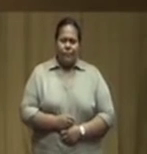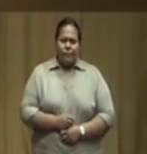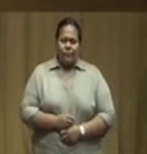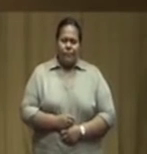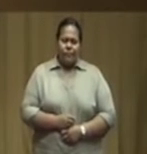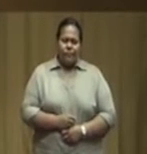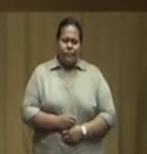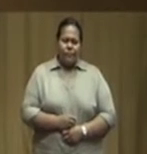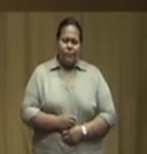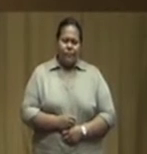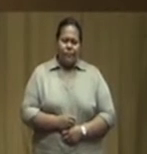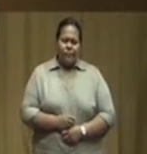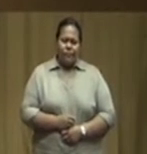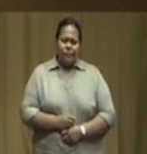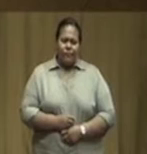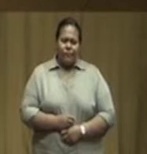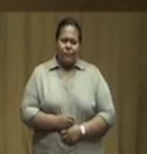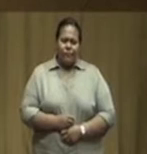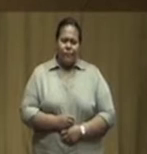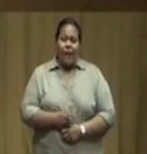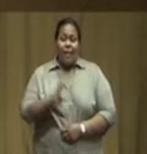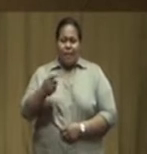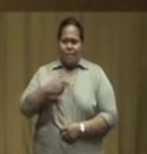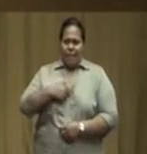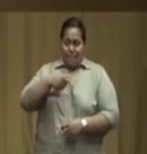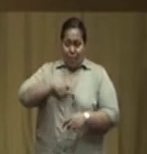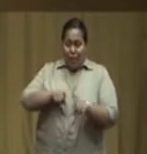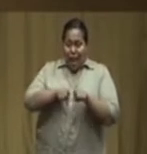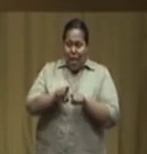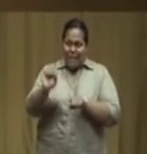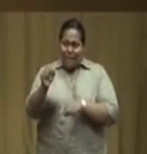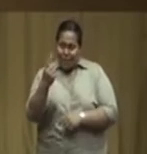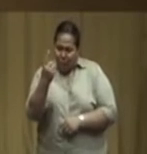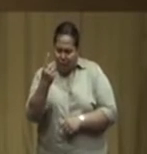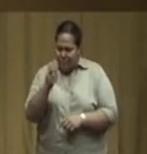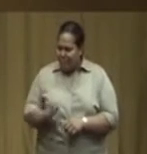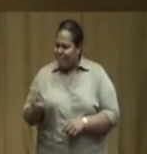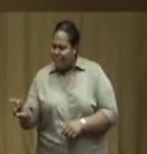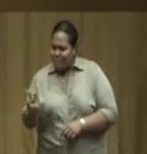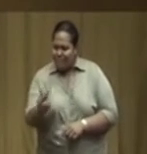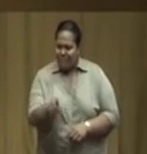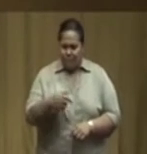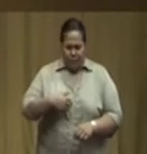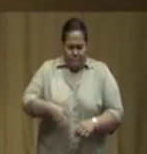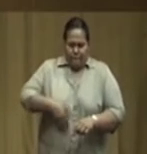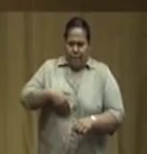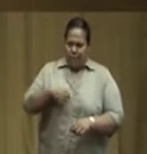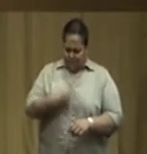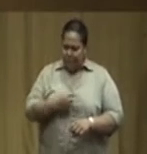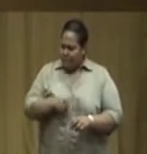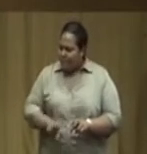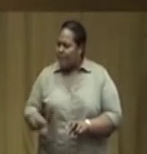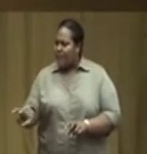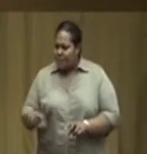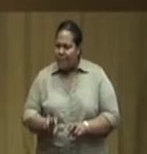route to go to my classes and come back, and having the buddy system in helping me reading